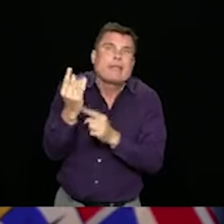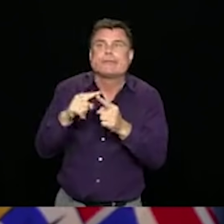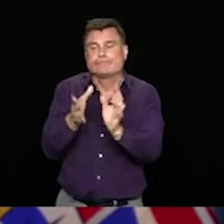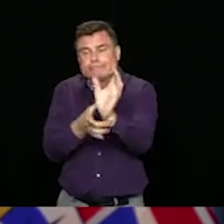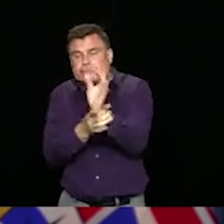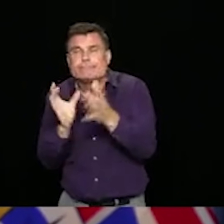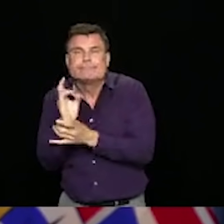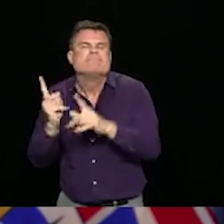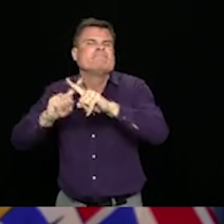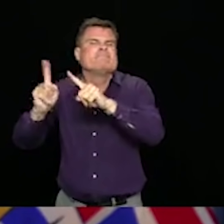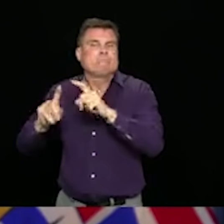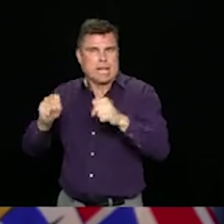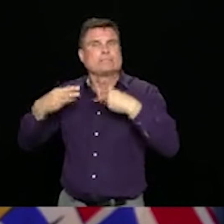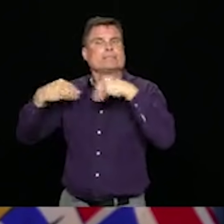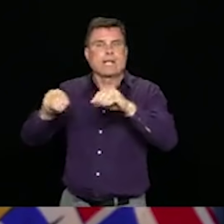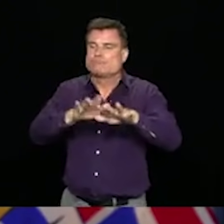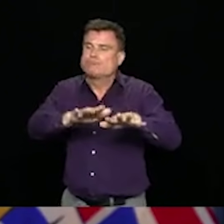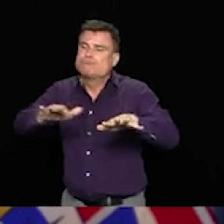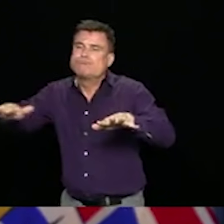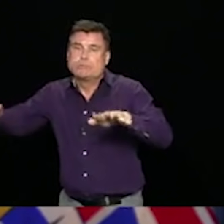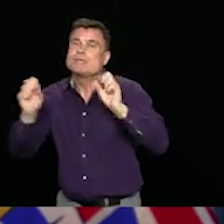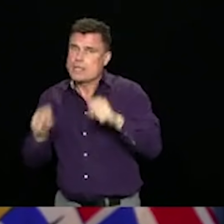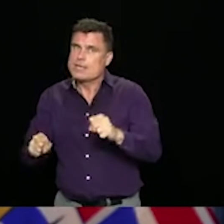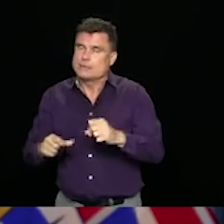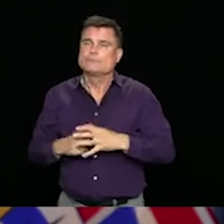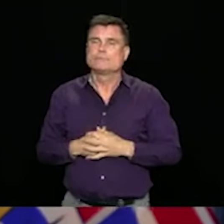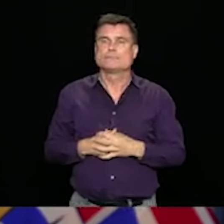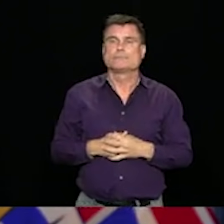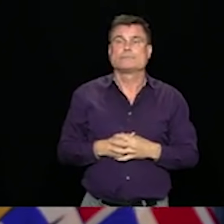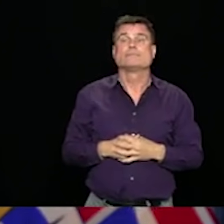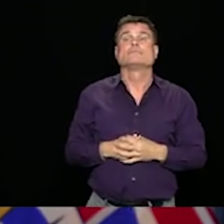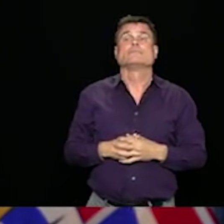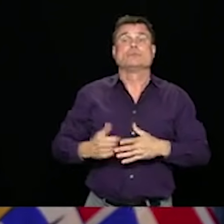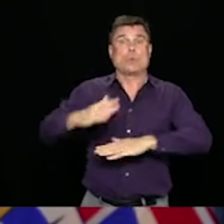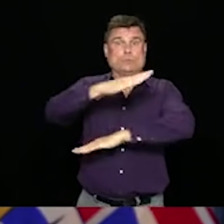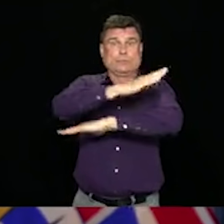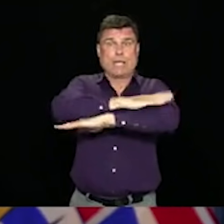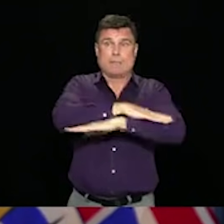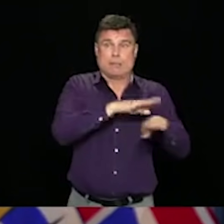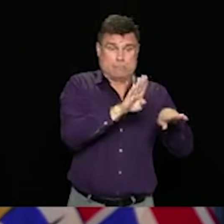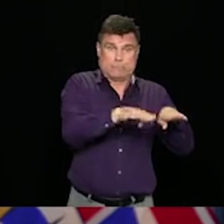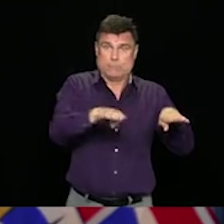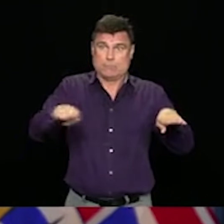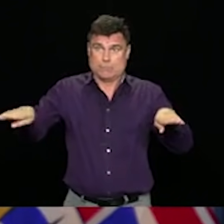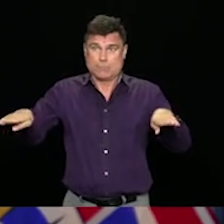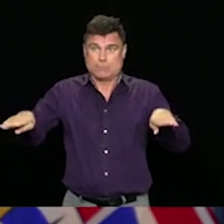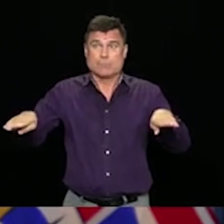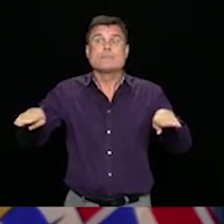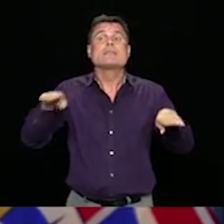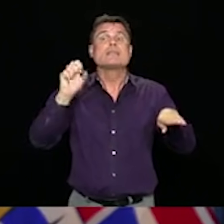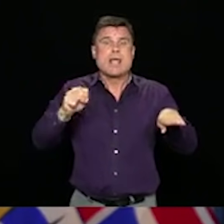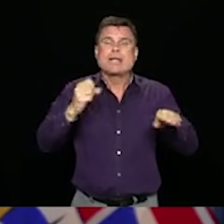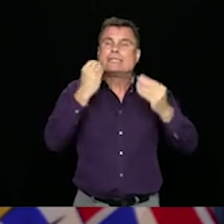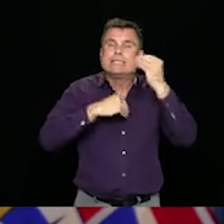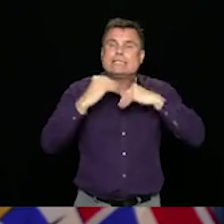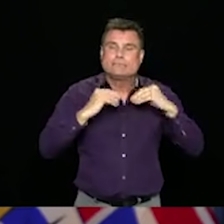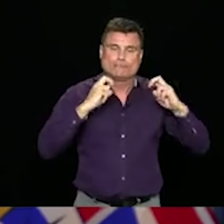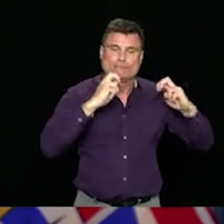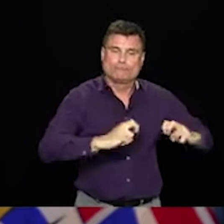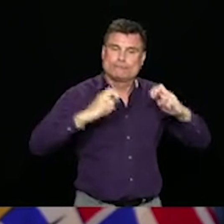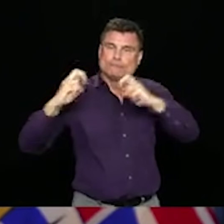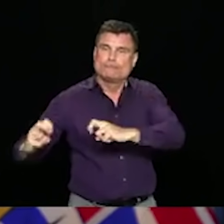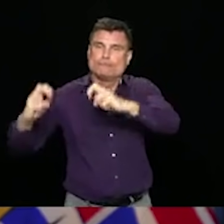tables will be allowed in a similar way to how we have restrictions around pubs and restaurants. So it'll